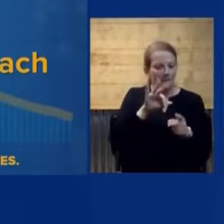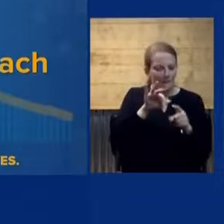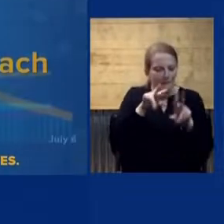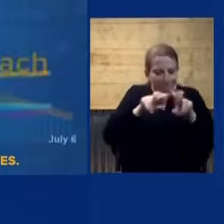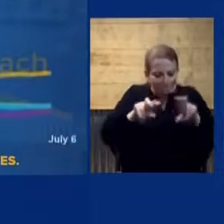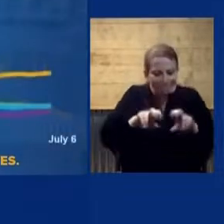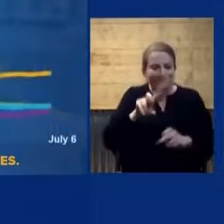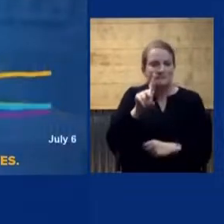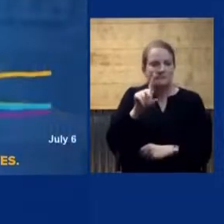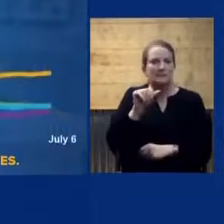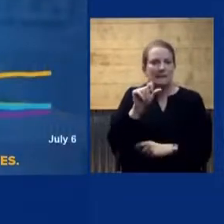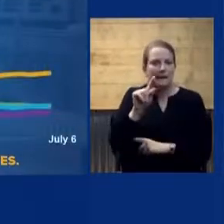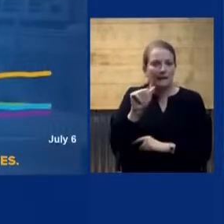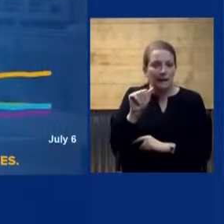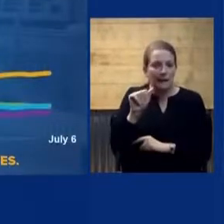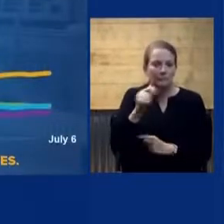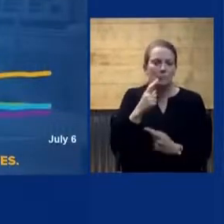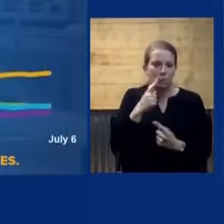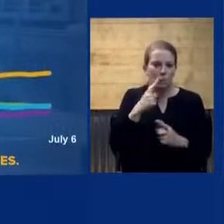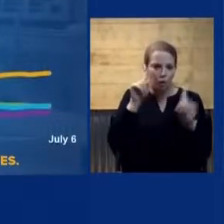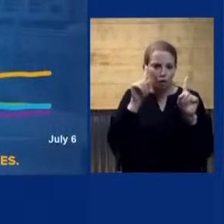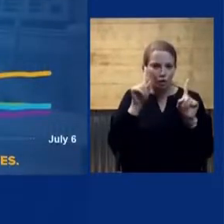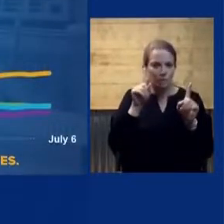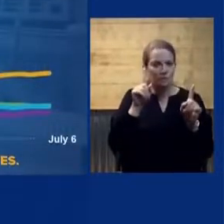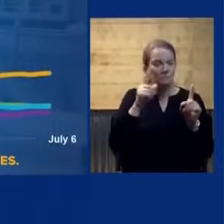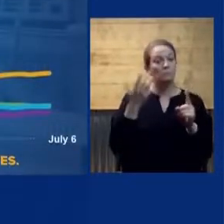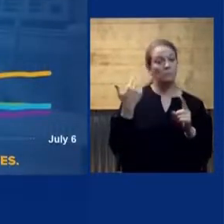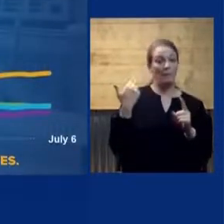worked. We brought down the curve.